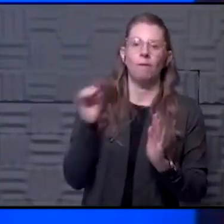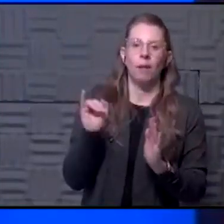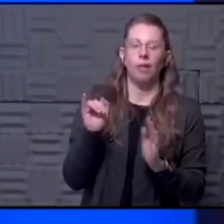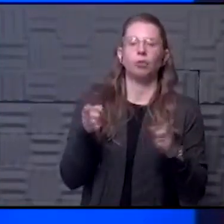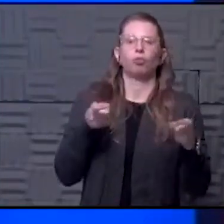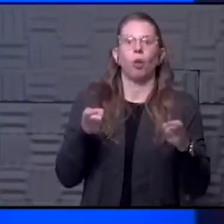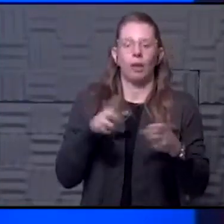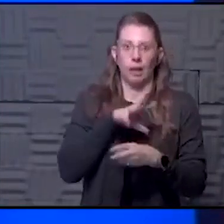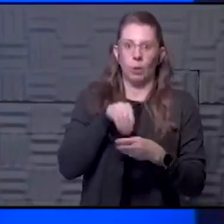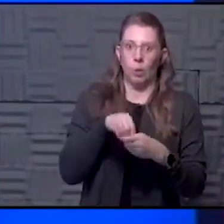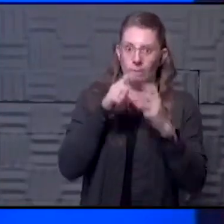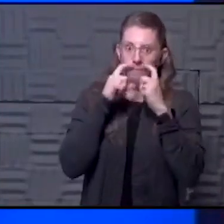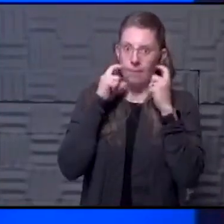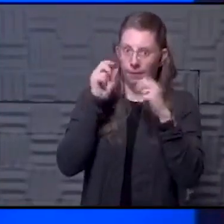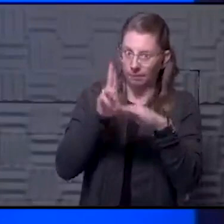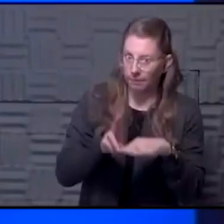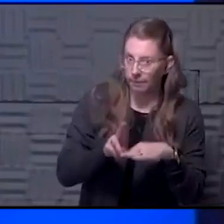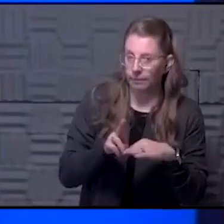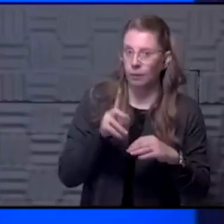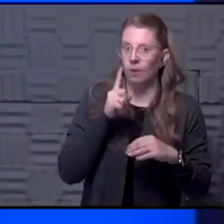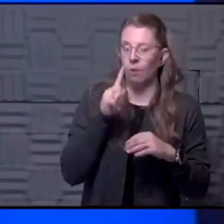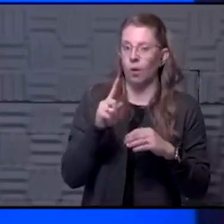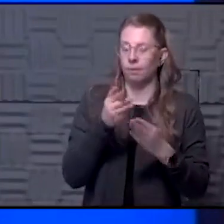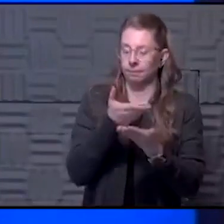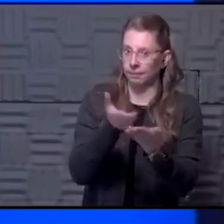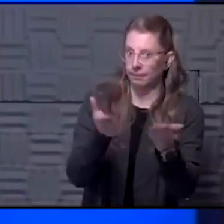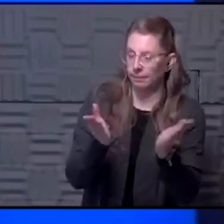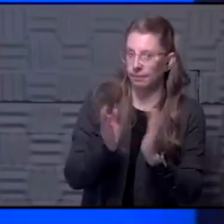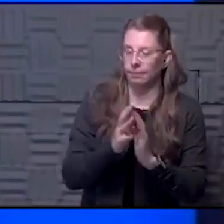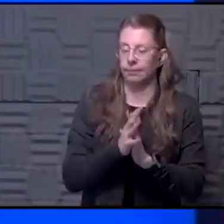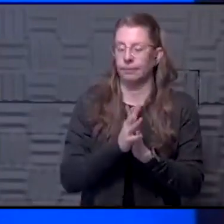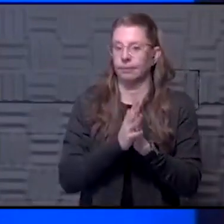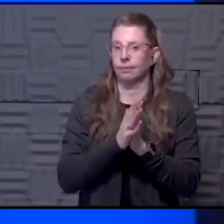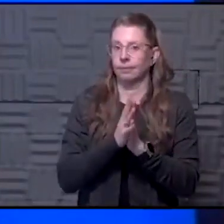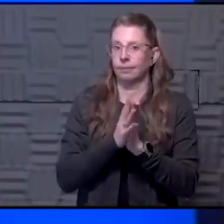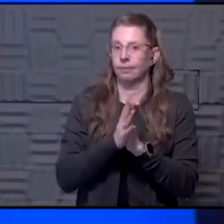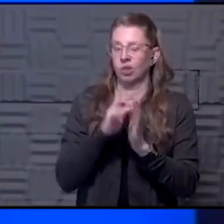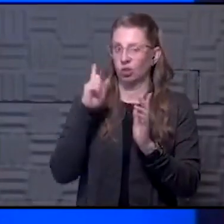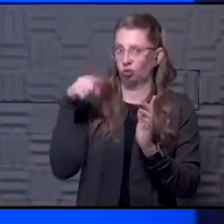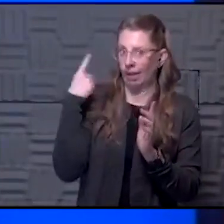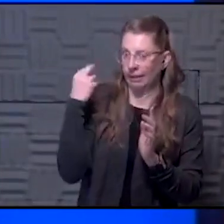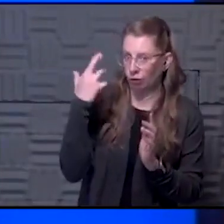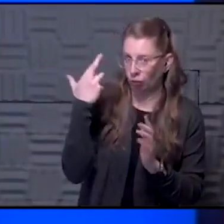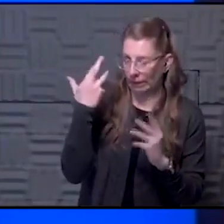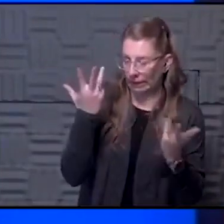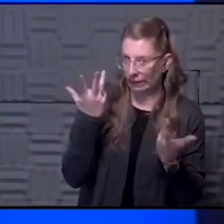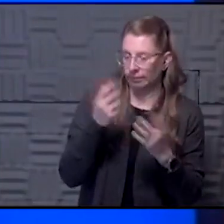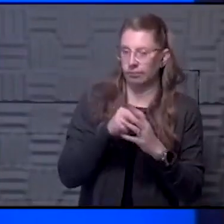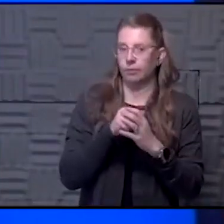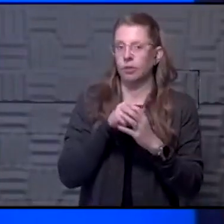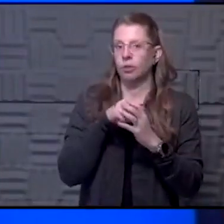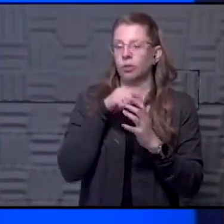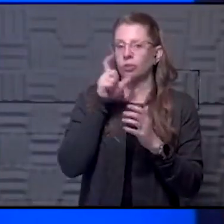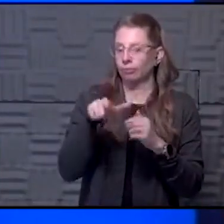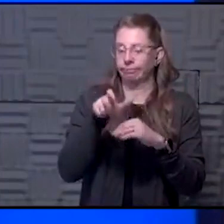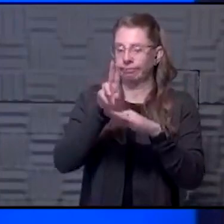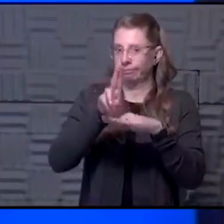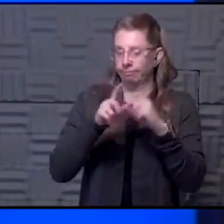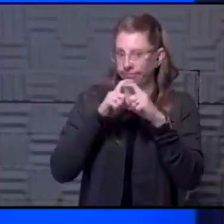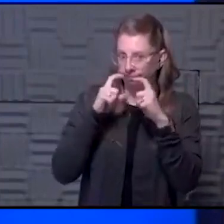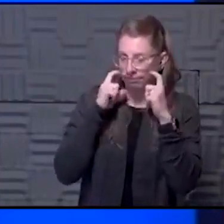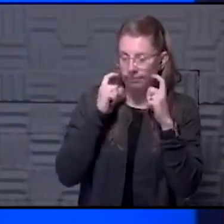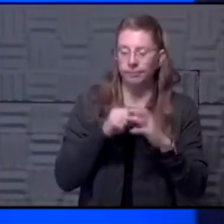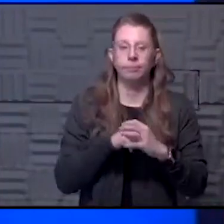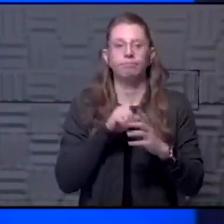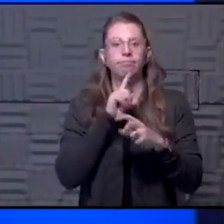control, which include masking to all those who have all sorts of, I'm just going to say it, crazy reasons that you shouldn't have to mask.